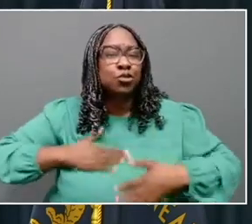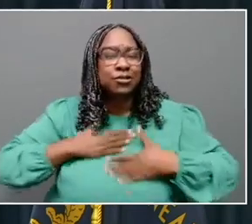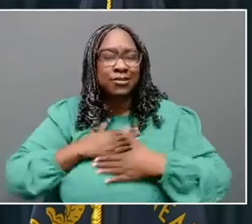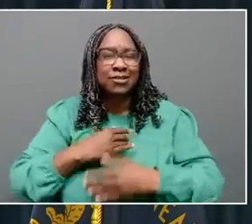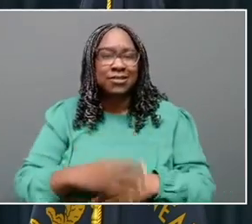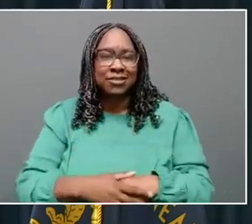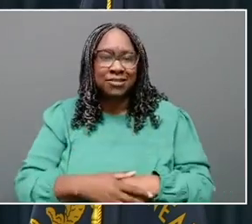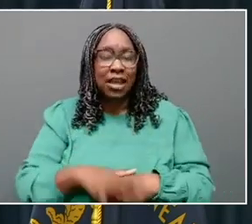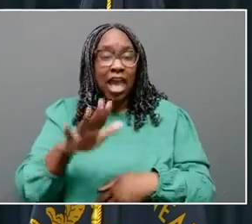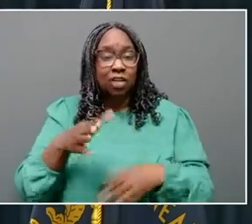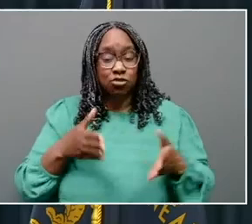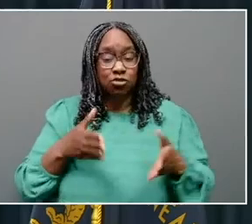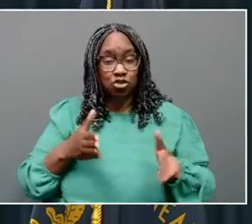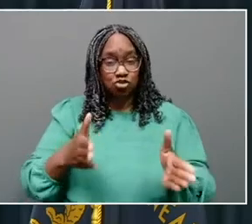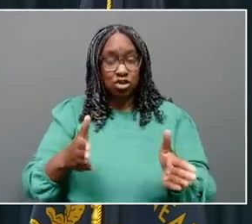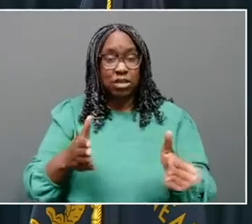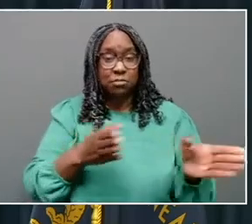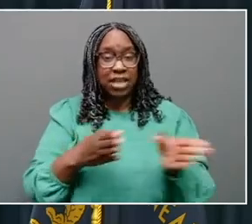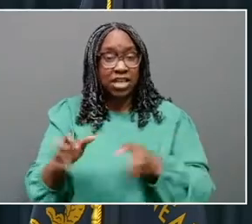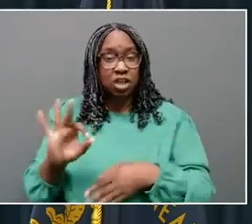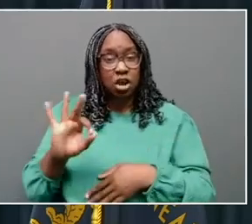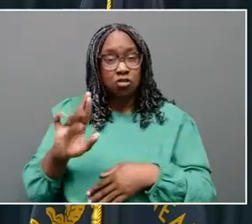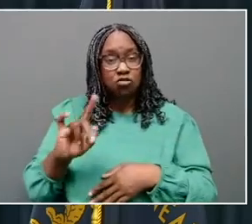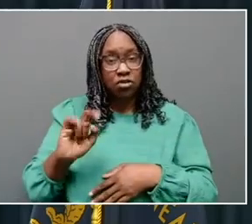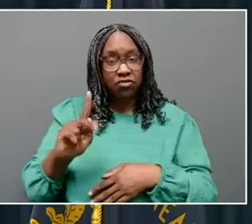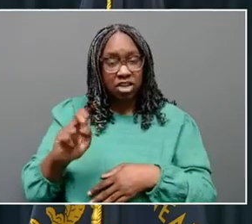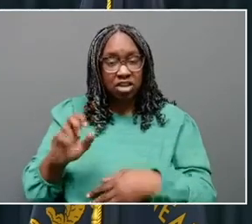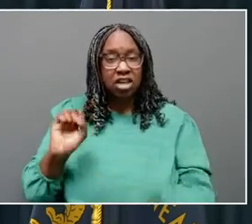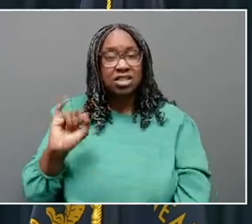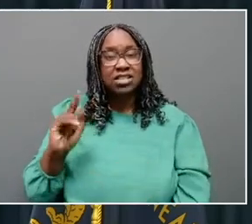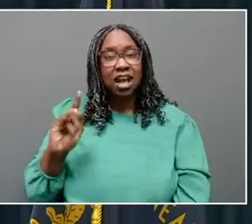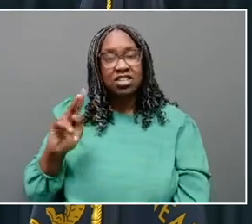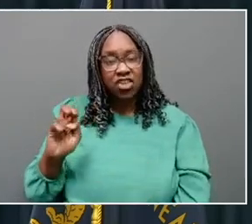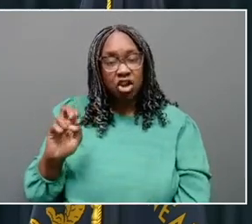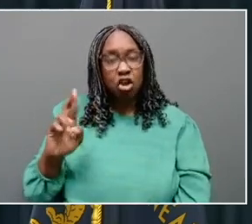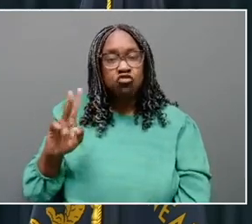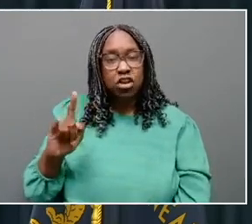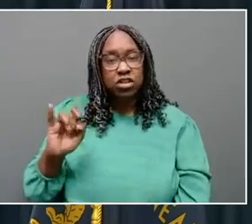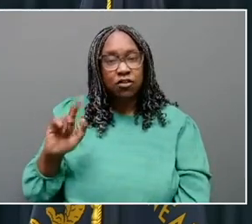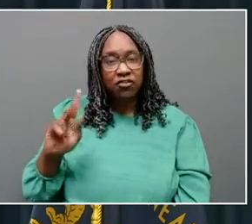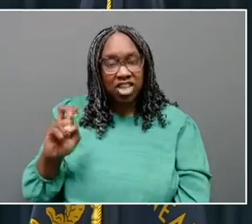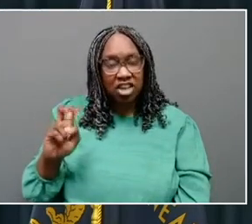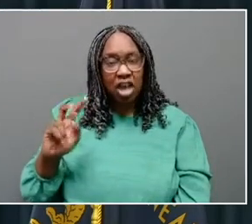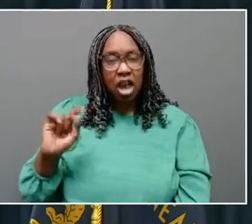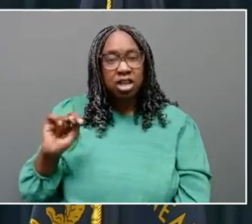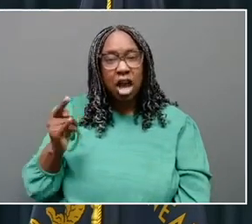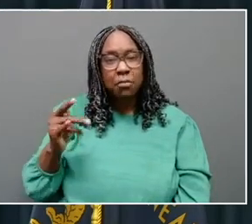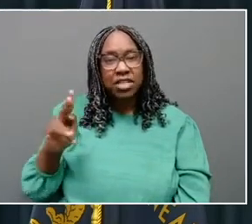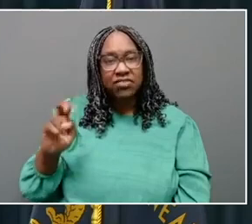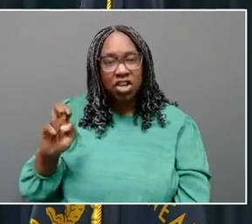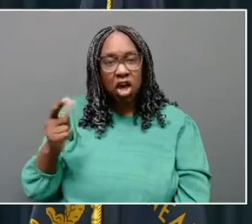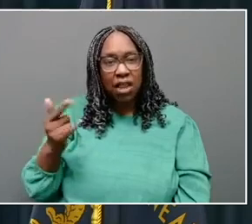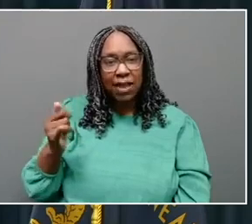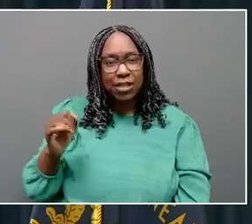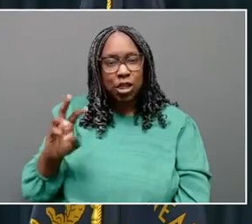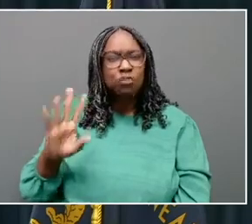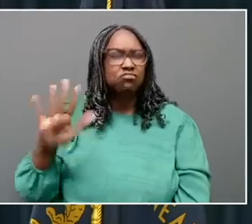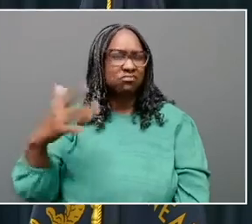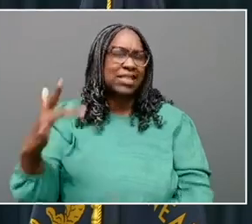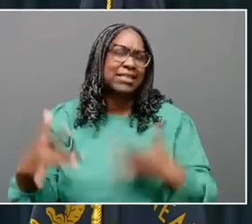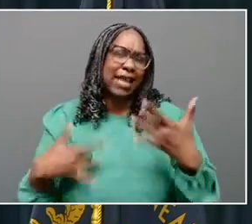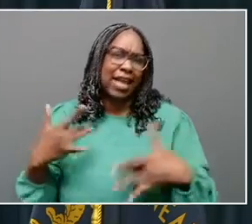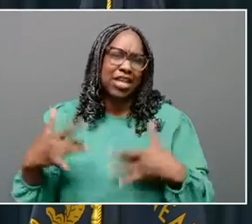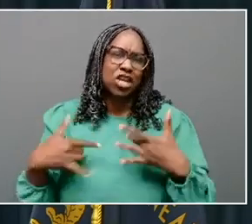plans for Franklin, Scottsville, Glasgow, Russellville, and Tompkinsville. So exciting grants. Now, the biggest